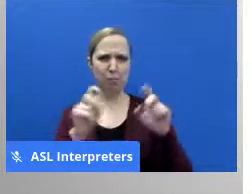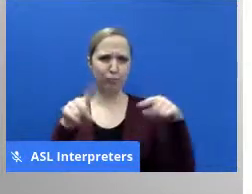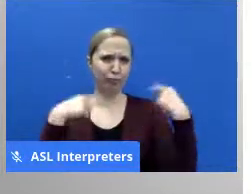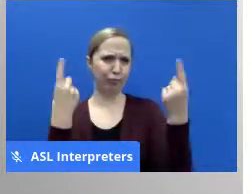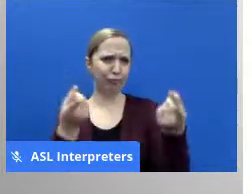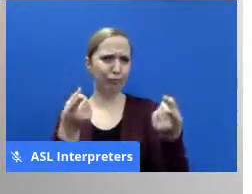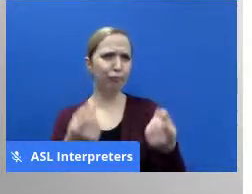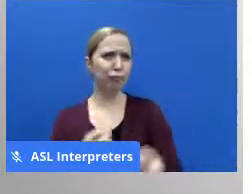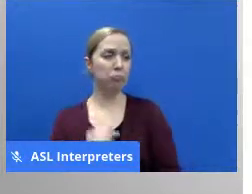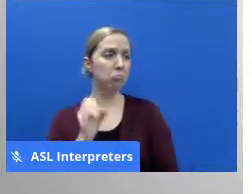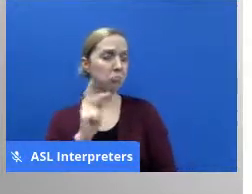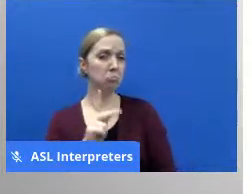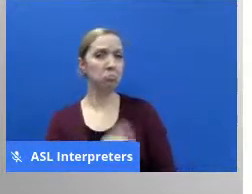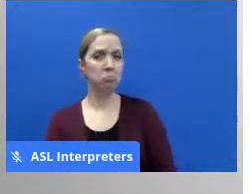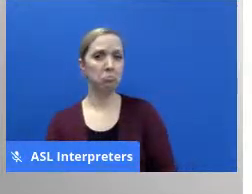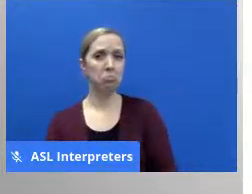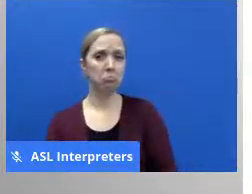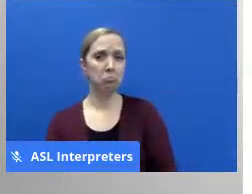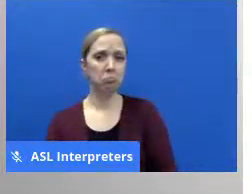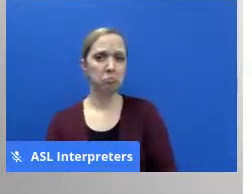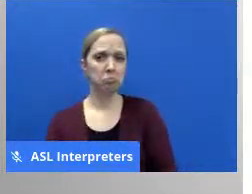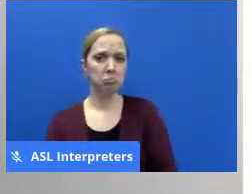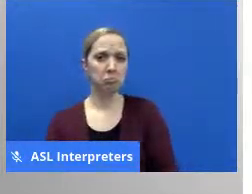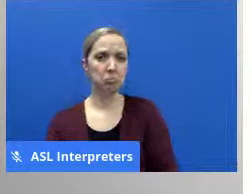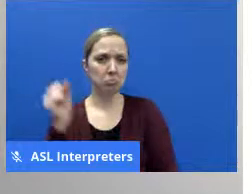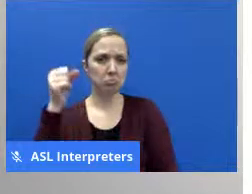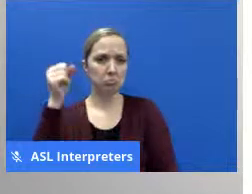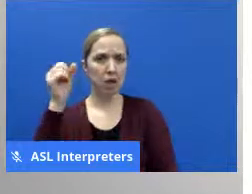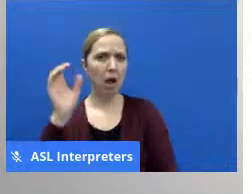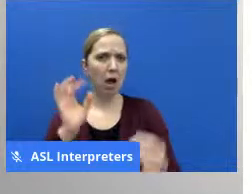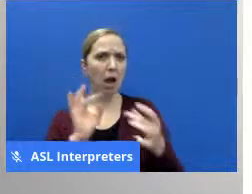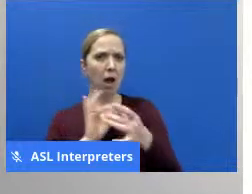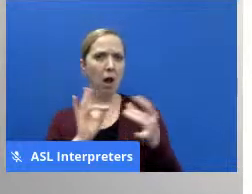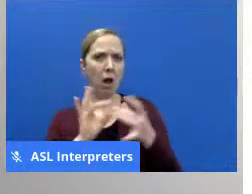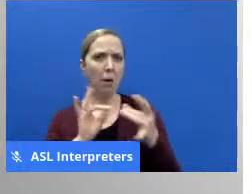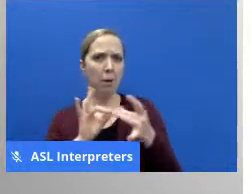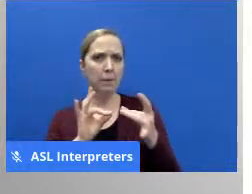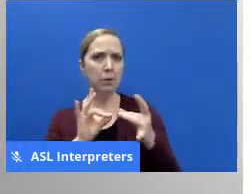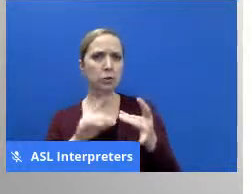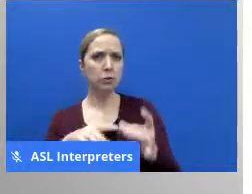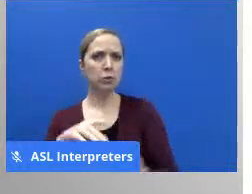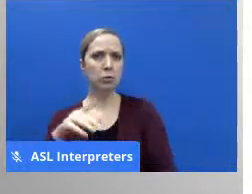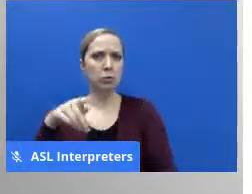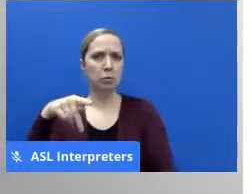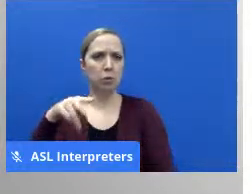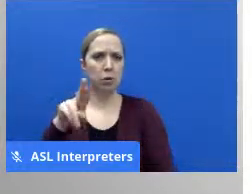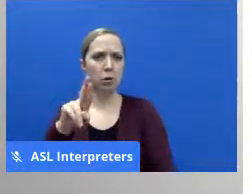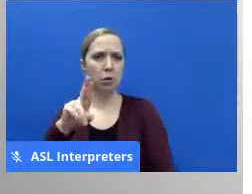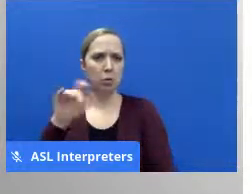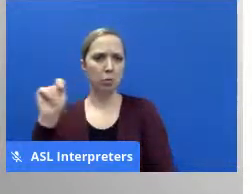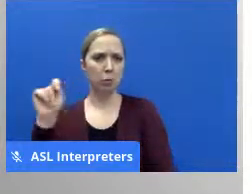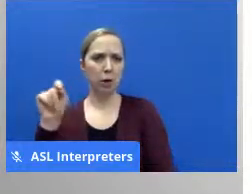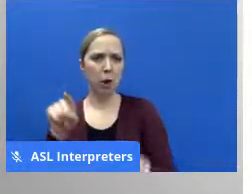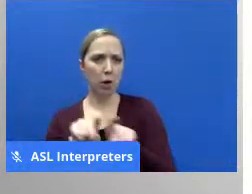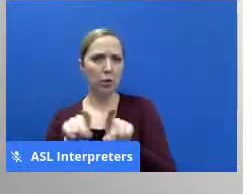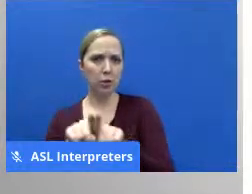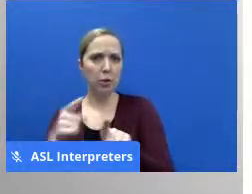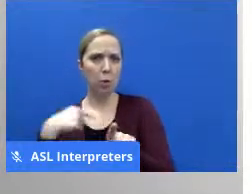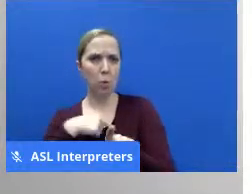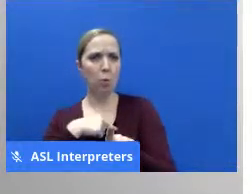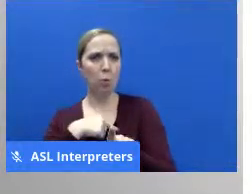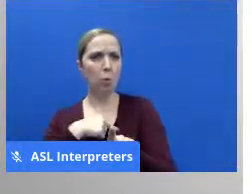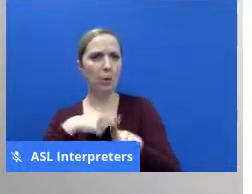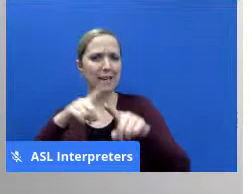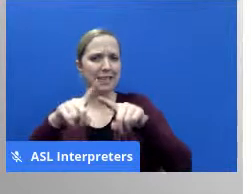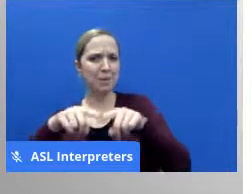Okay. Yeah, I would mention Mr. Pruitt as well. We rely on him to keep our legal processes up to date, for